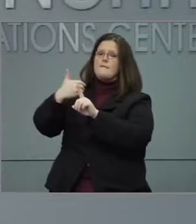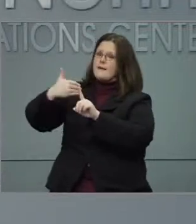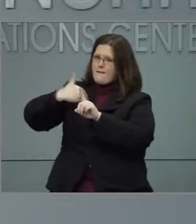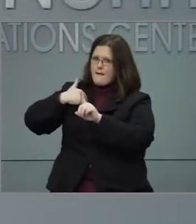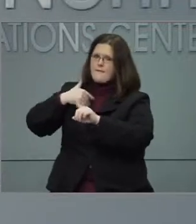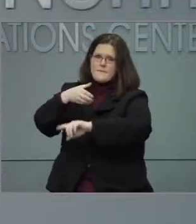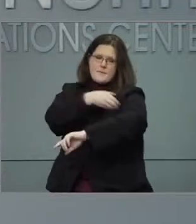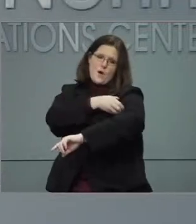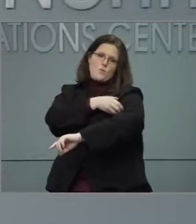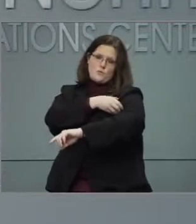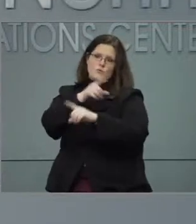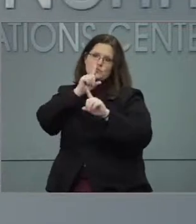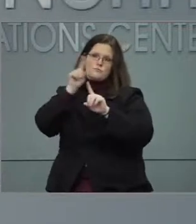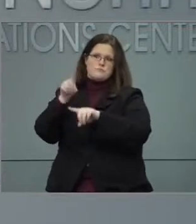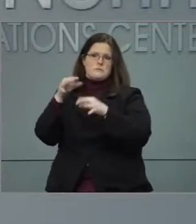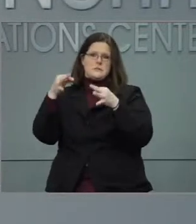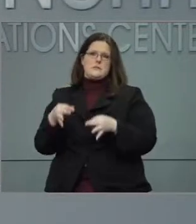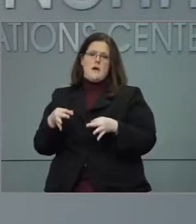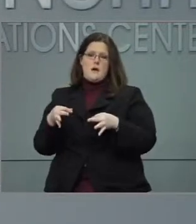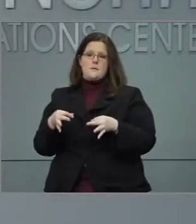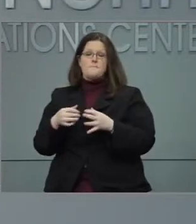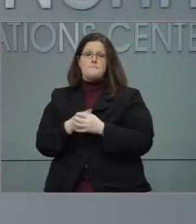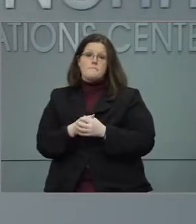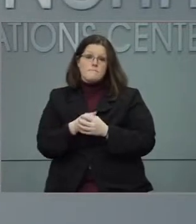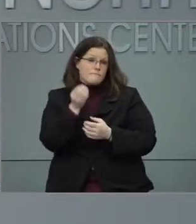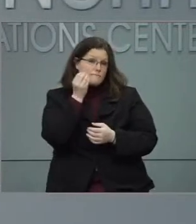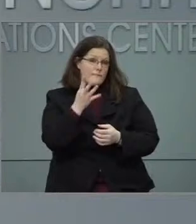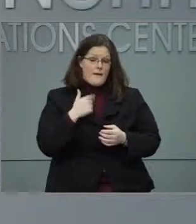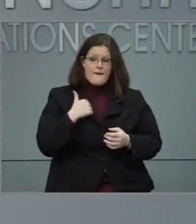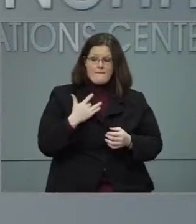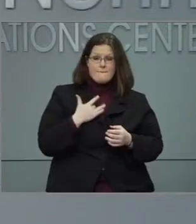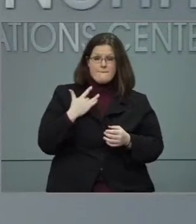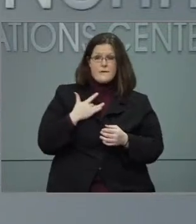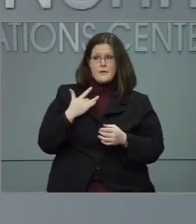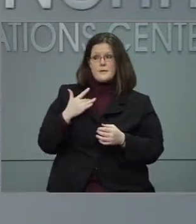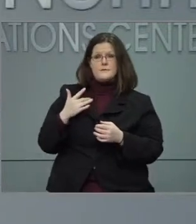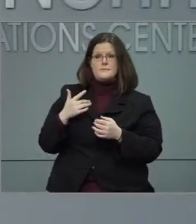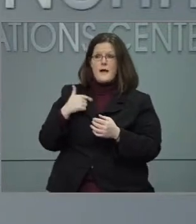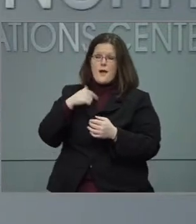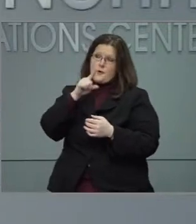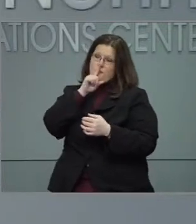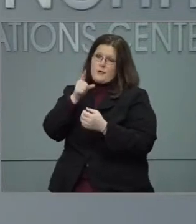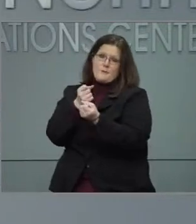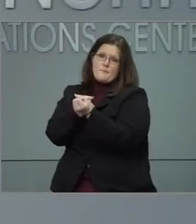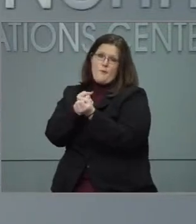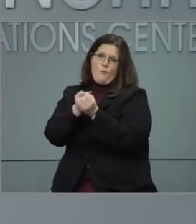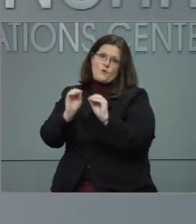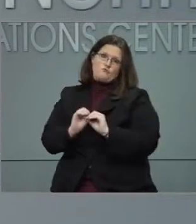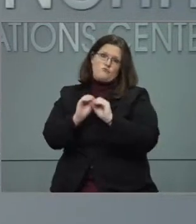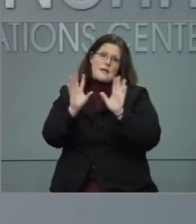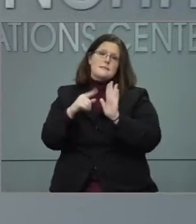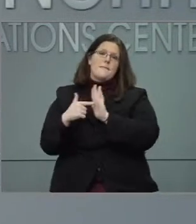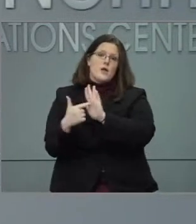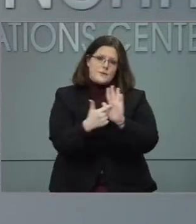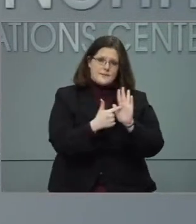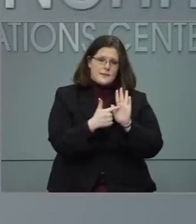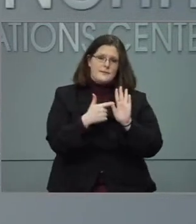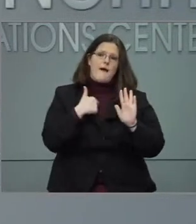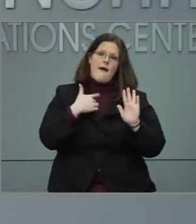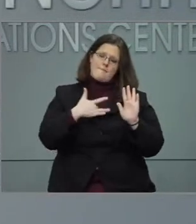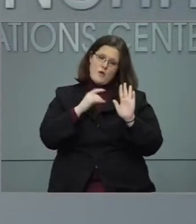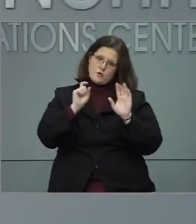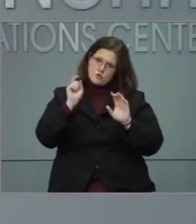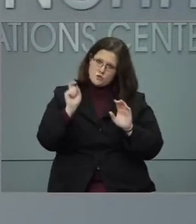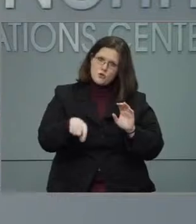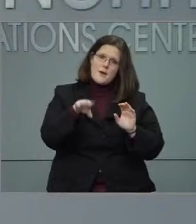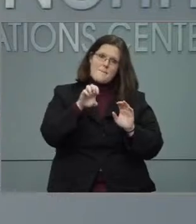I believe in as much transparency as possible, and I believe that this video should